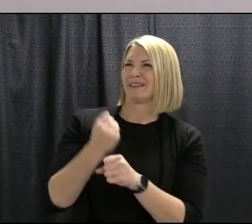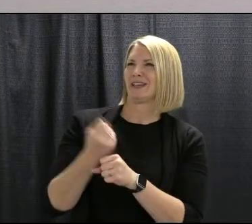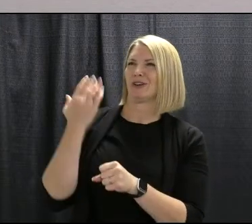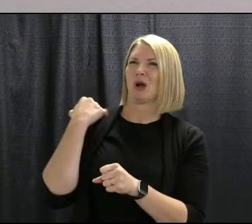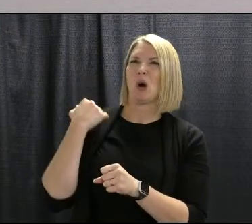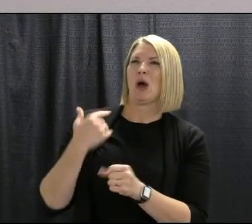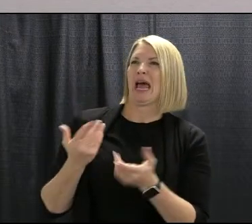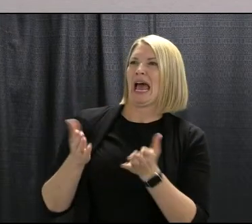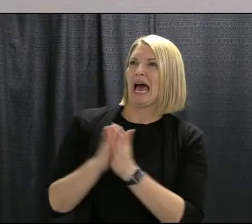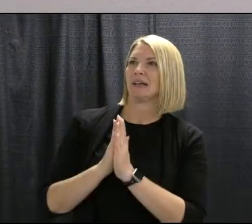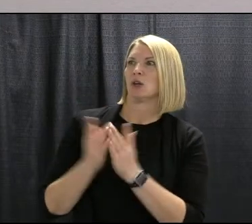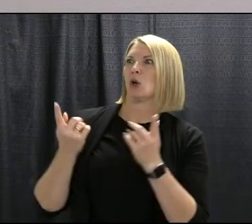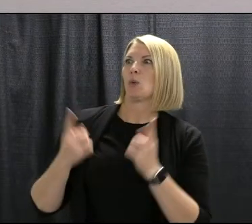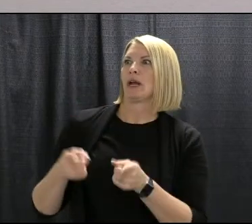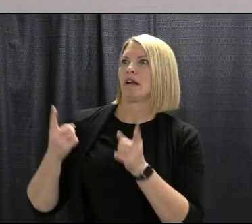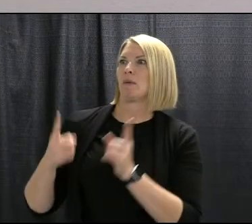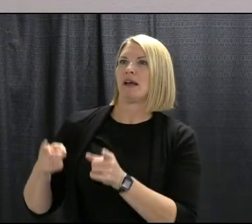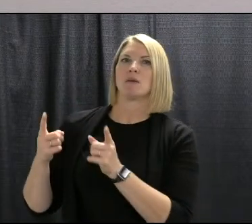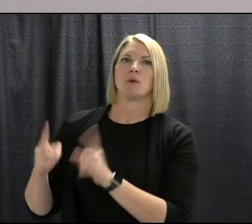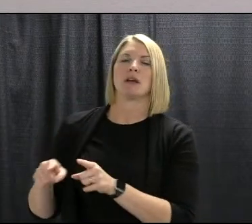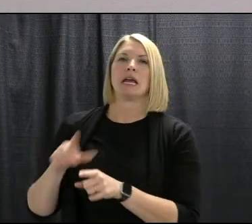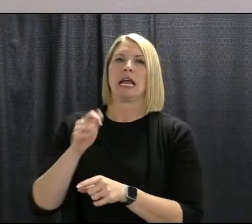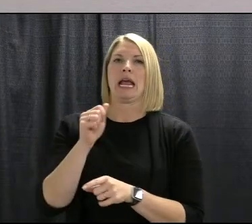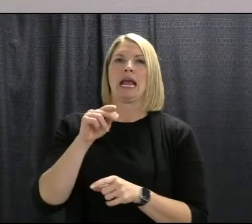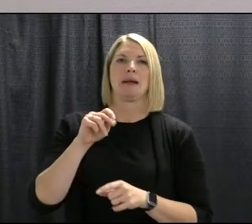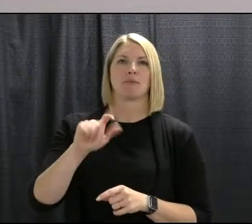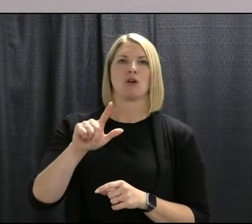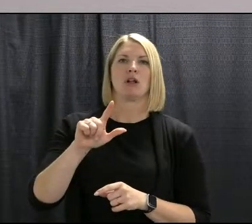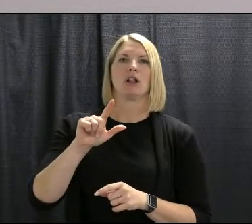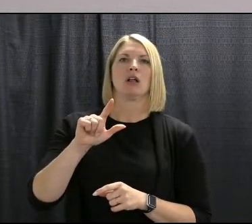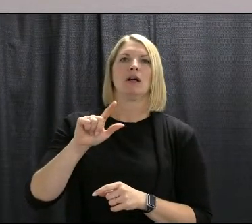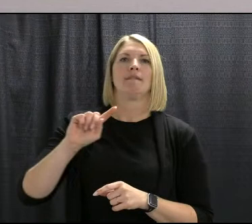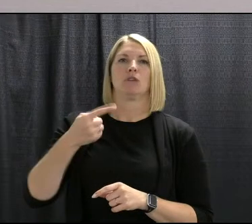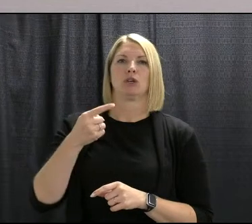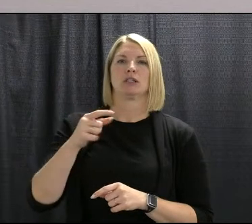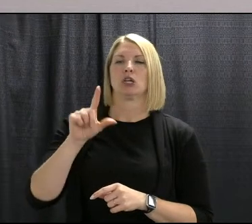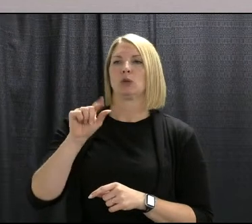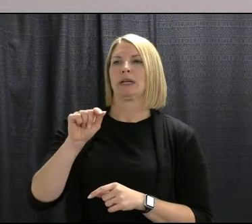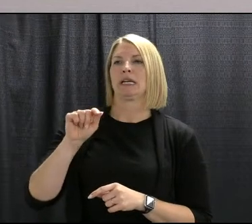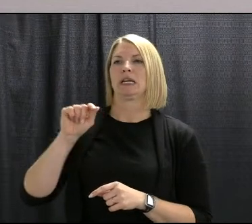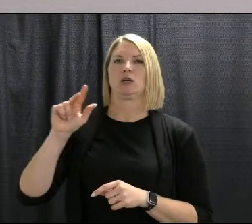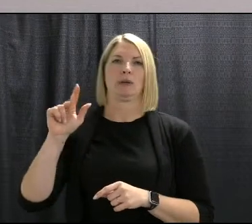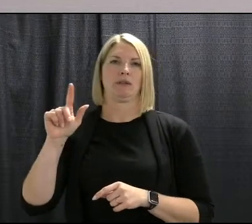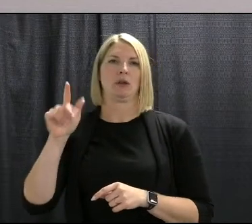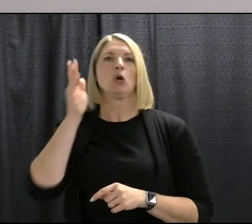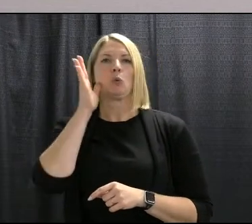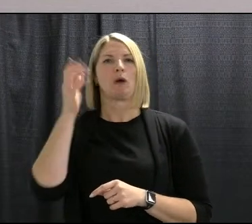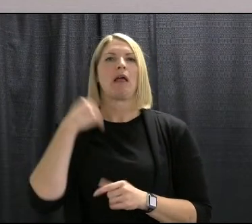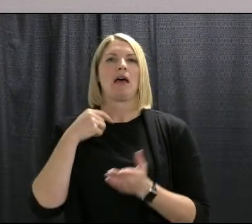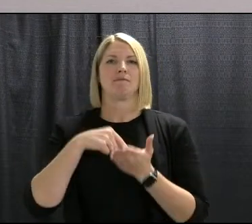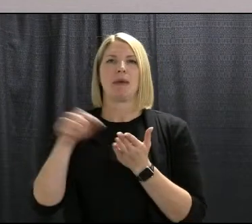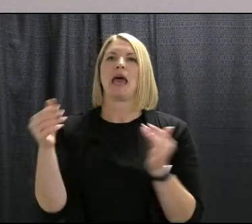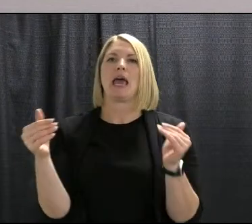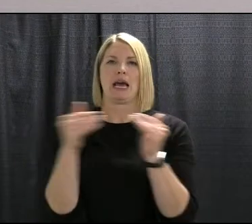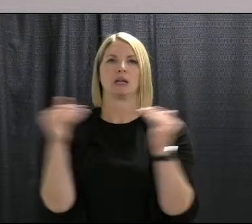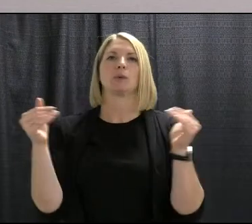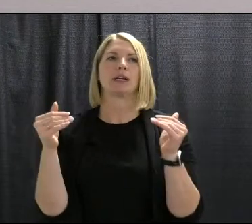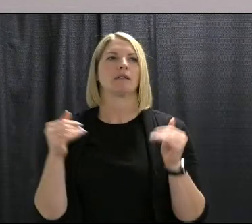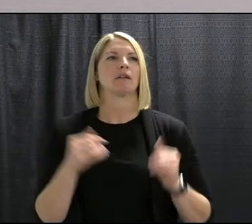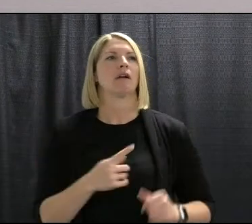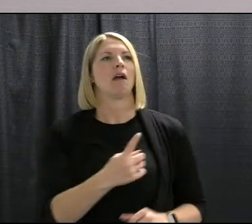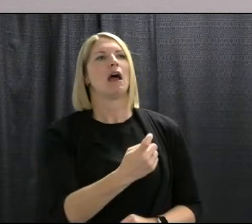have this? When will we have this? Well, April 1, 2023, in the public sector, we're going to have pay equity. Of the groups that have